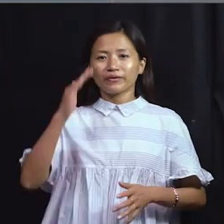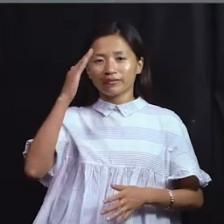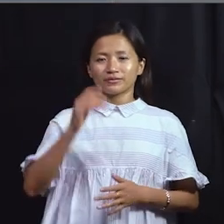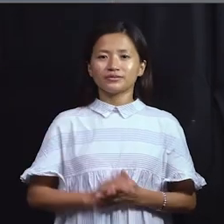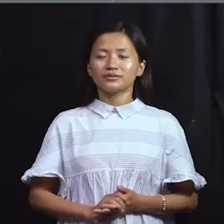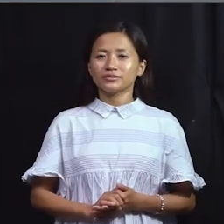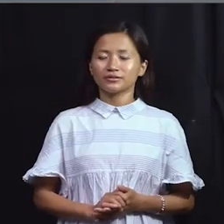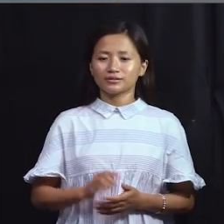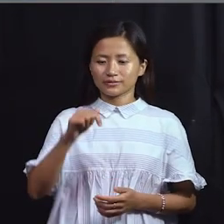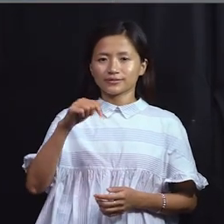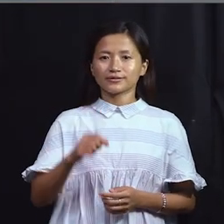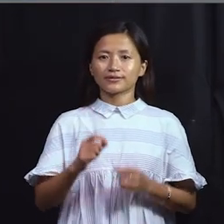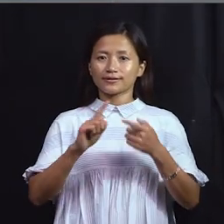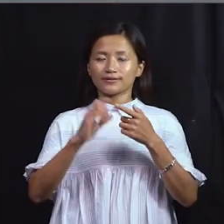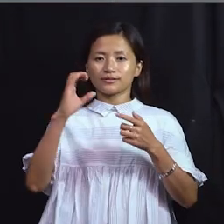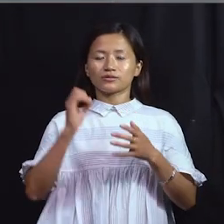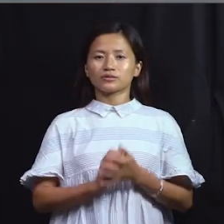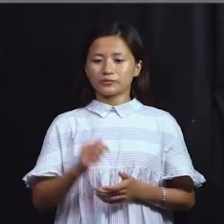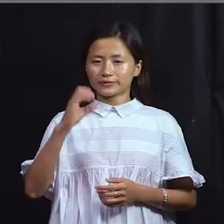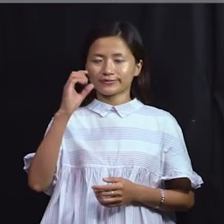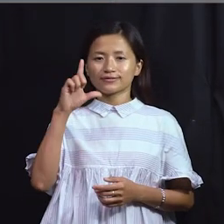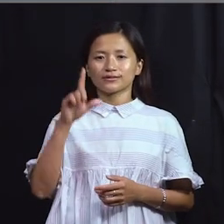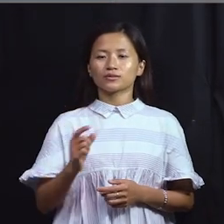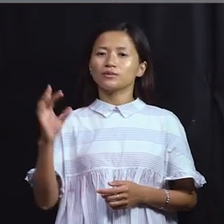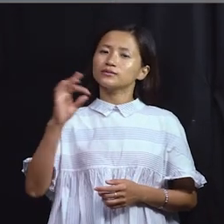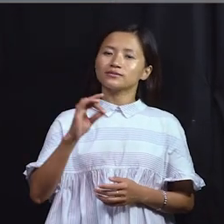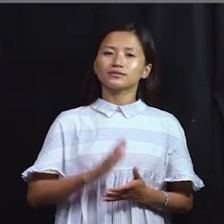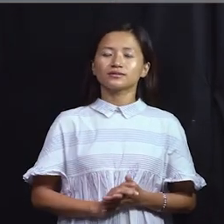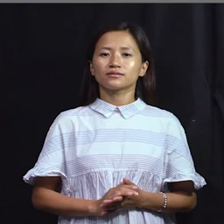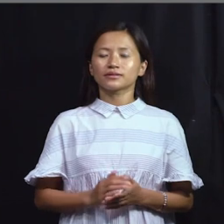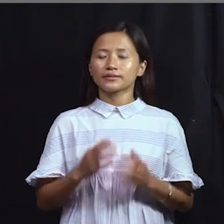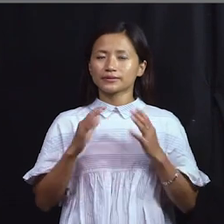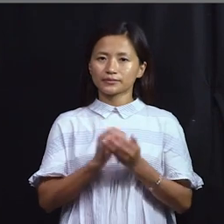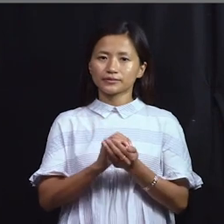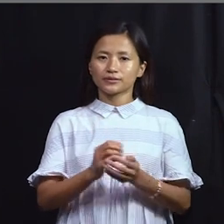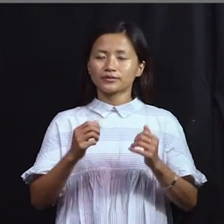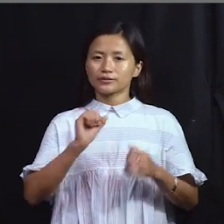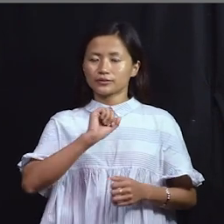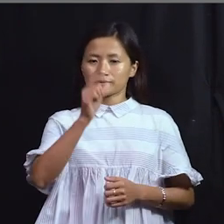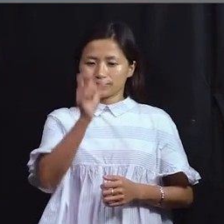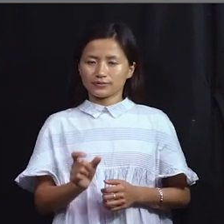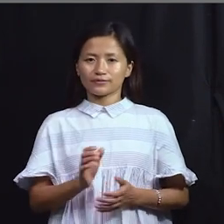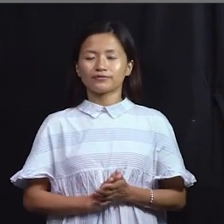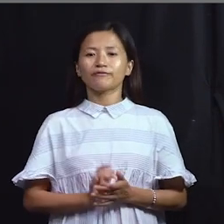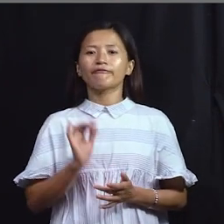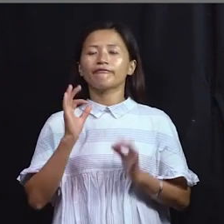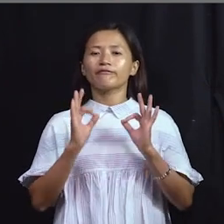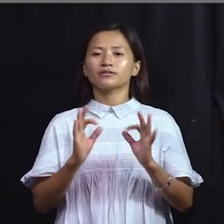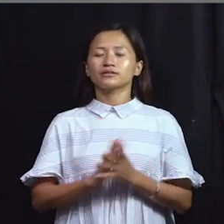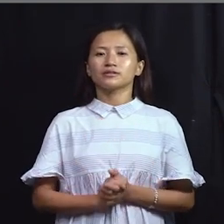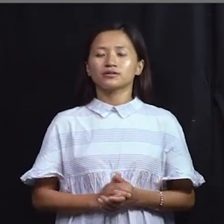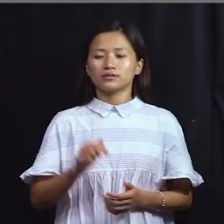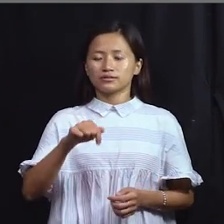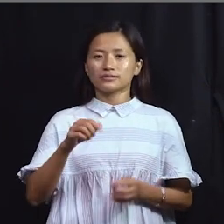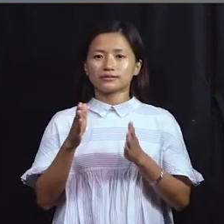Hello, this is economics class once again. I hope everyone is keeping yourselves fine. Listen, in this session, we